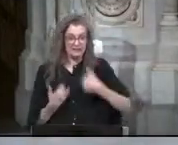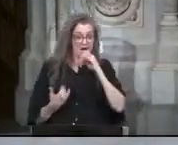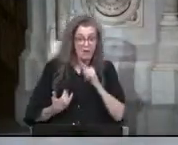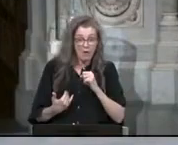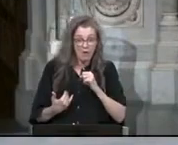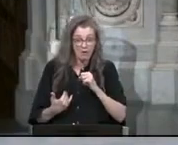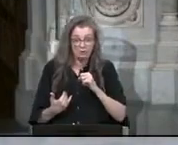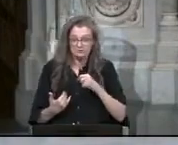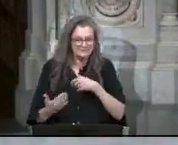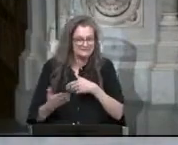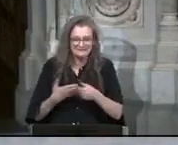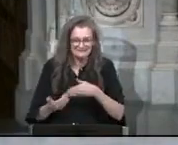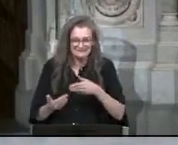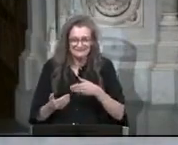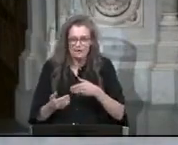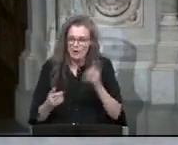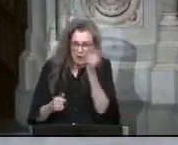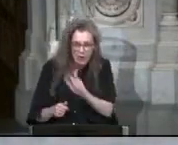old, us.